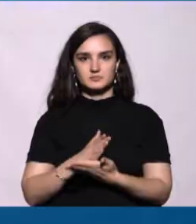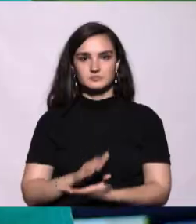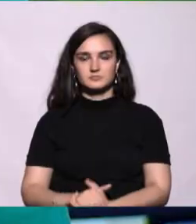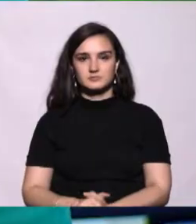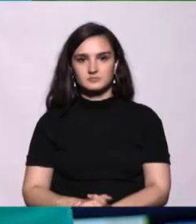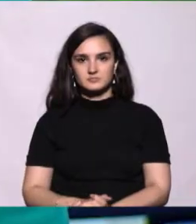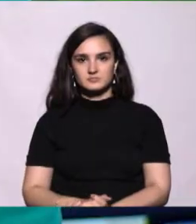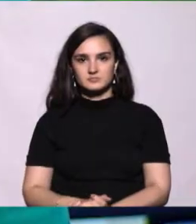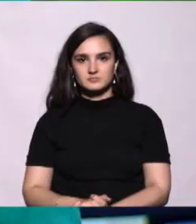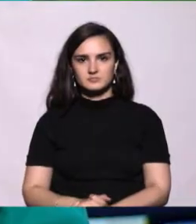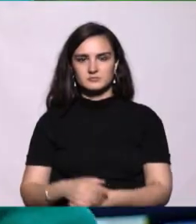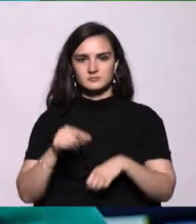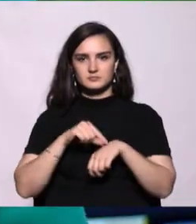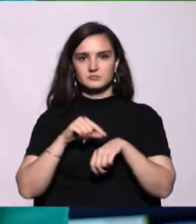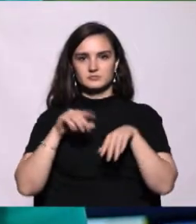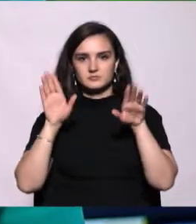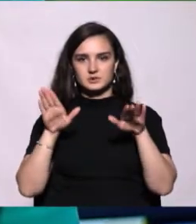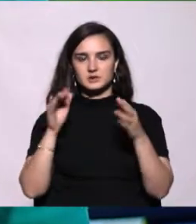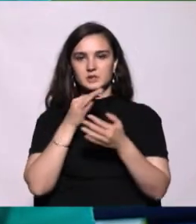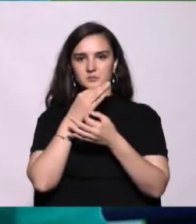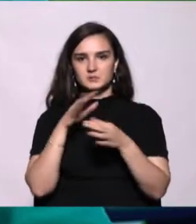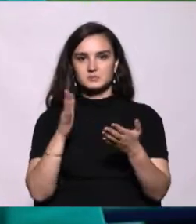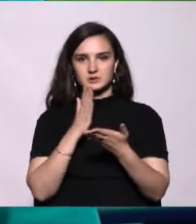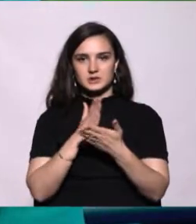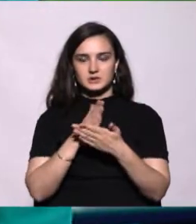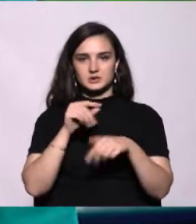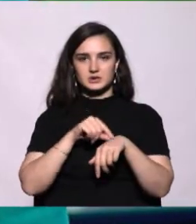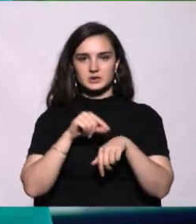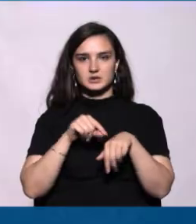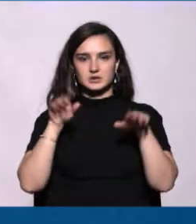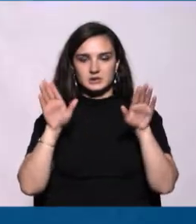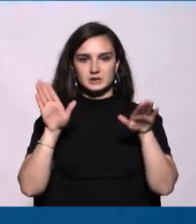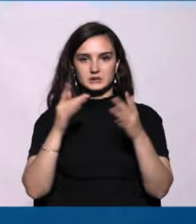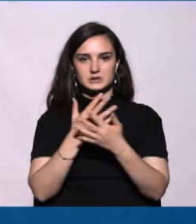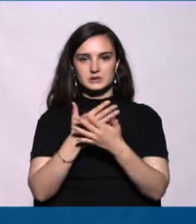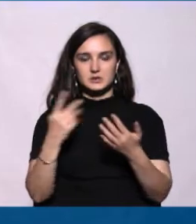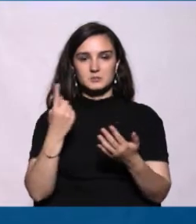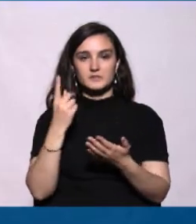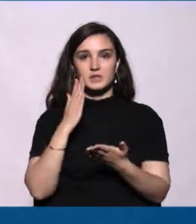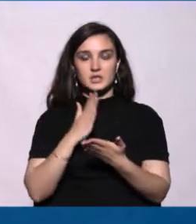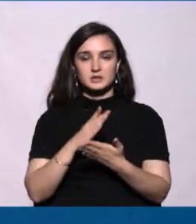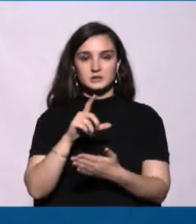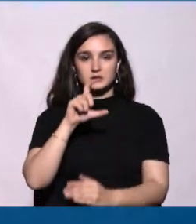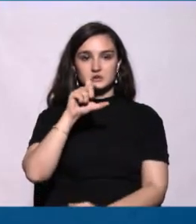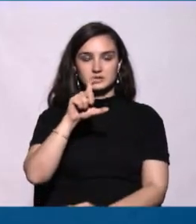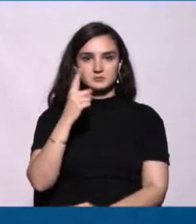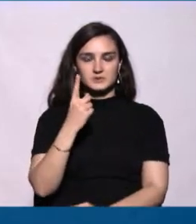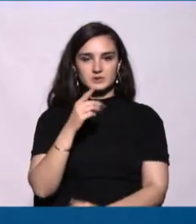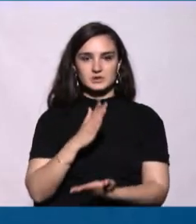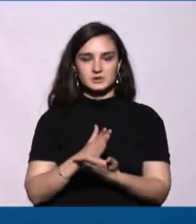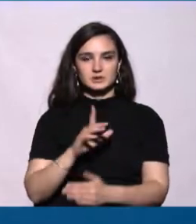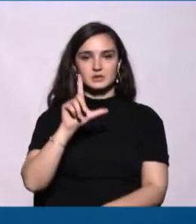Insect. Mtseri. Nebismeri sakhis mtseri aris insect. And the first letter for this word